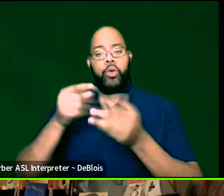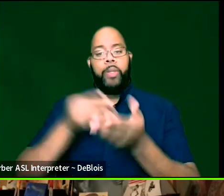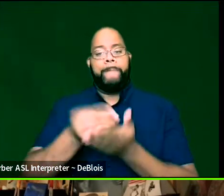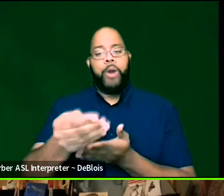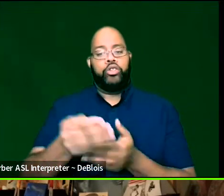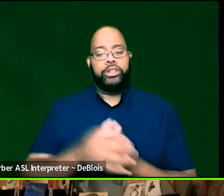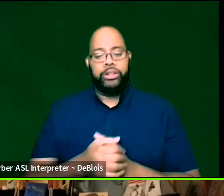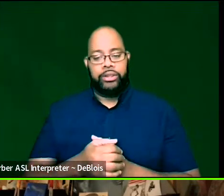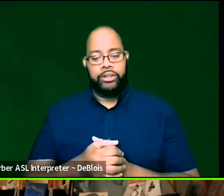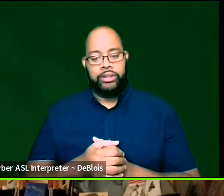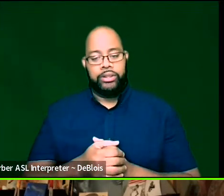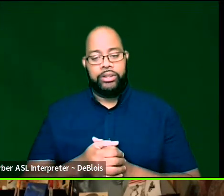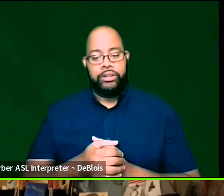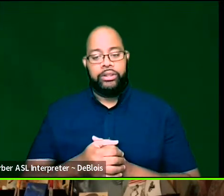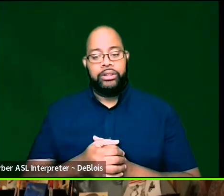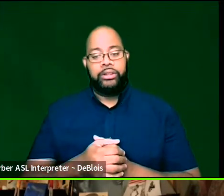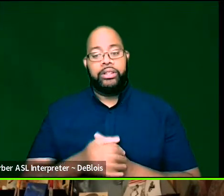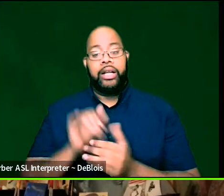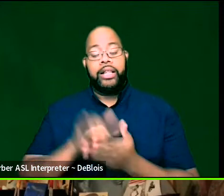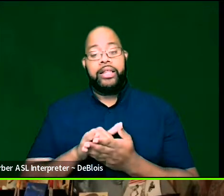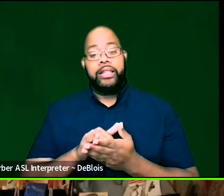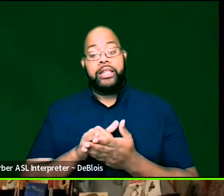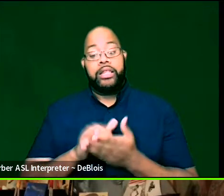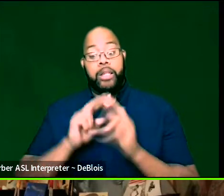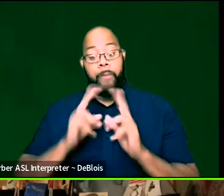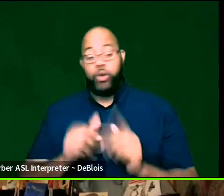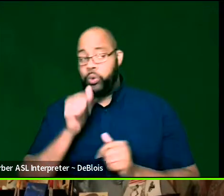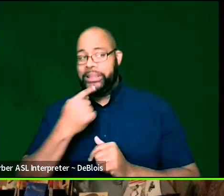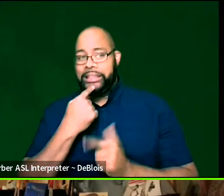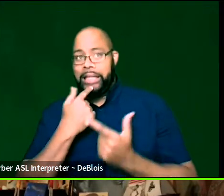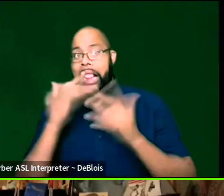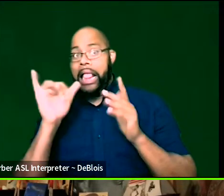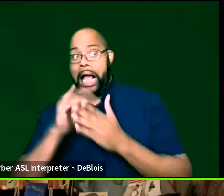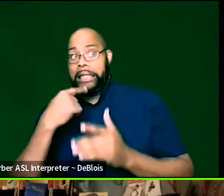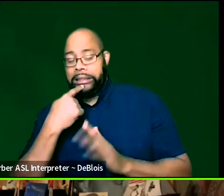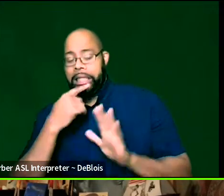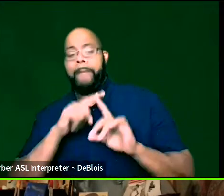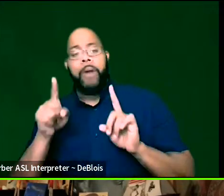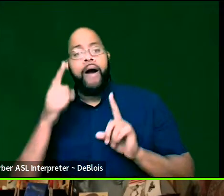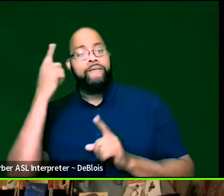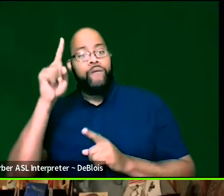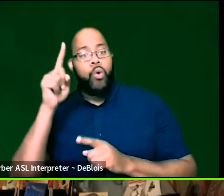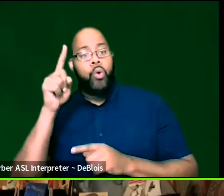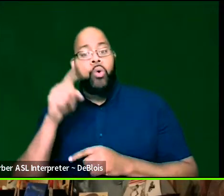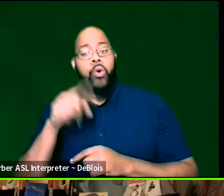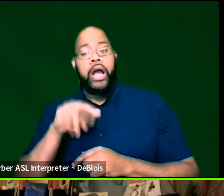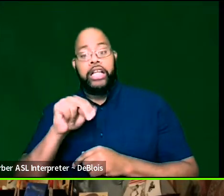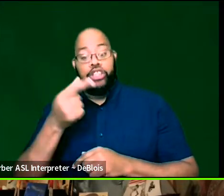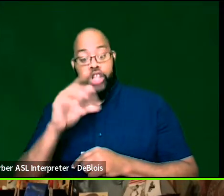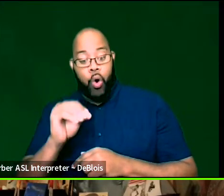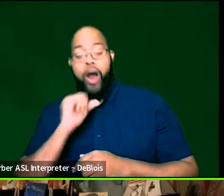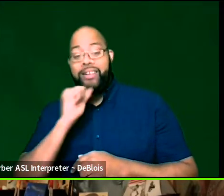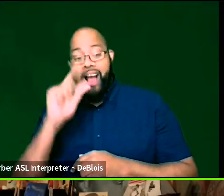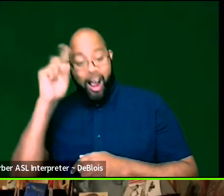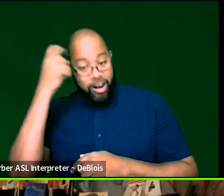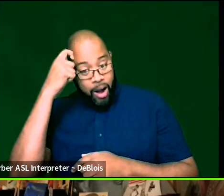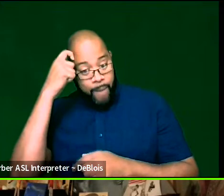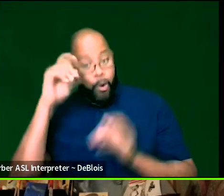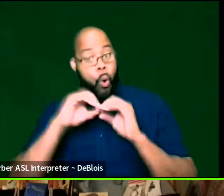purchase. The rest of the partners don't say it as loudly as I say it, but for an NGO, a